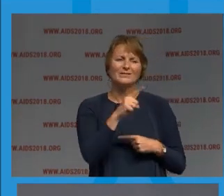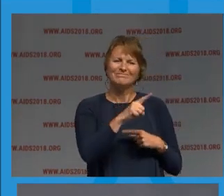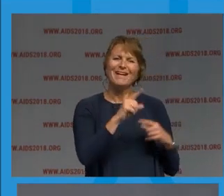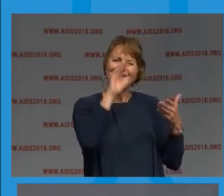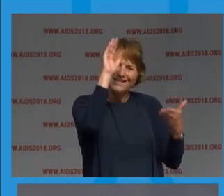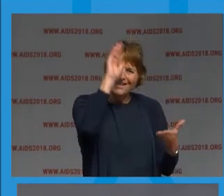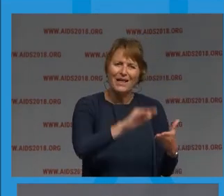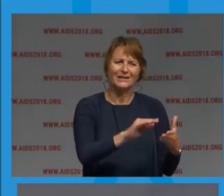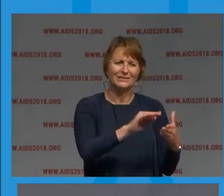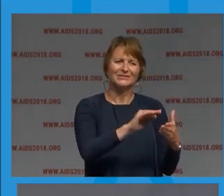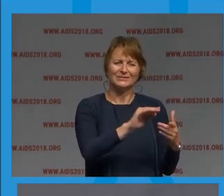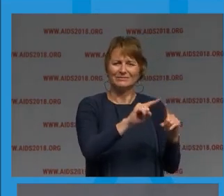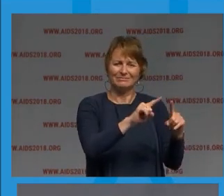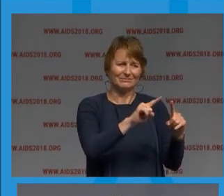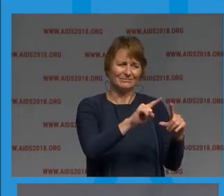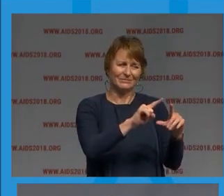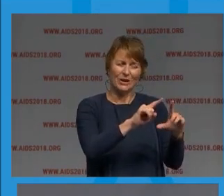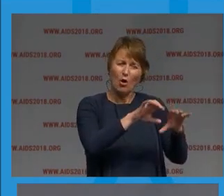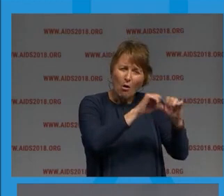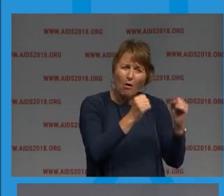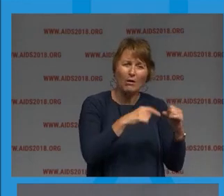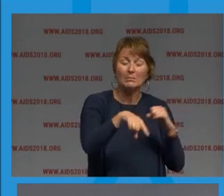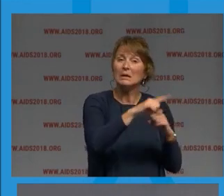remain extremely insufficient.